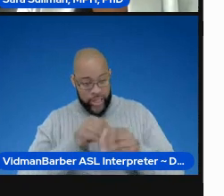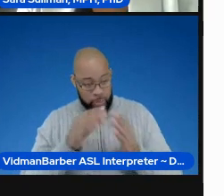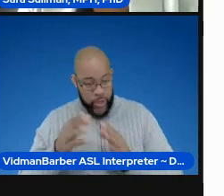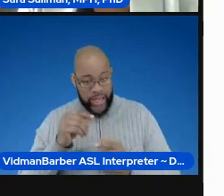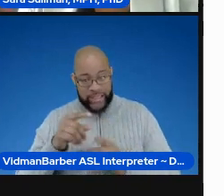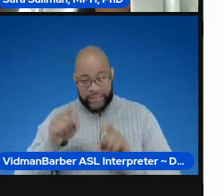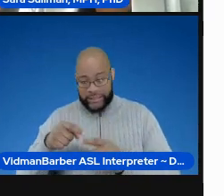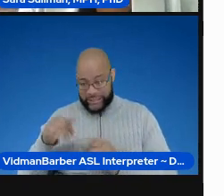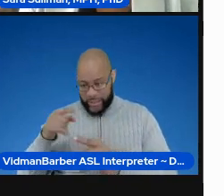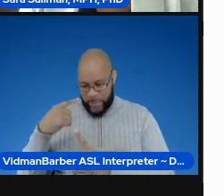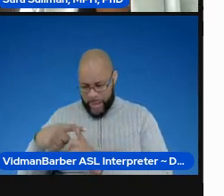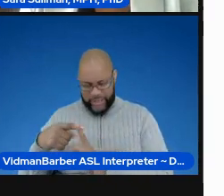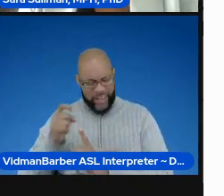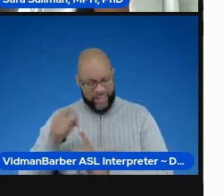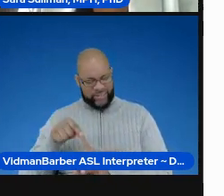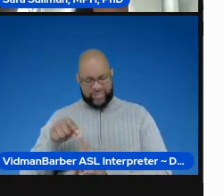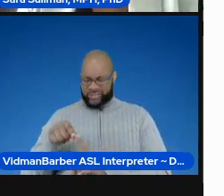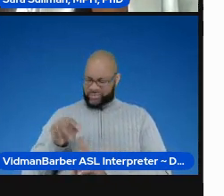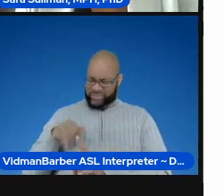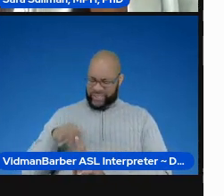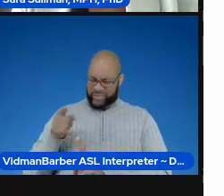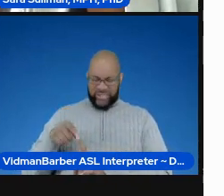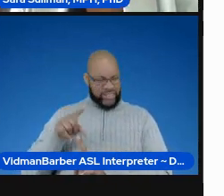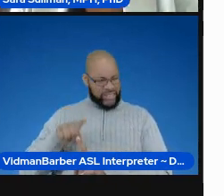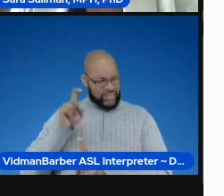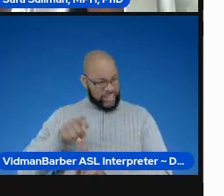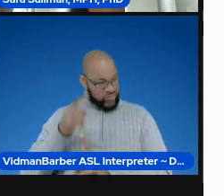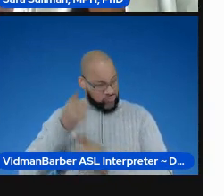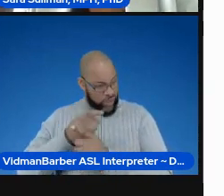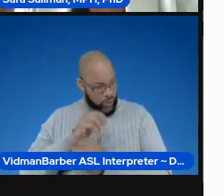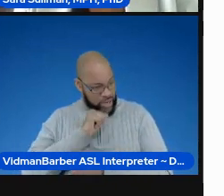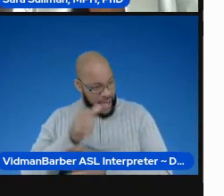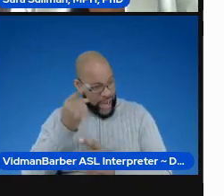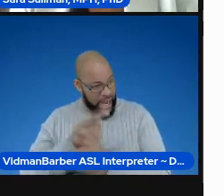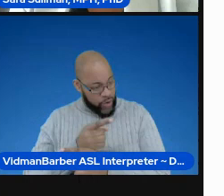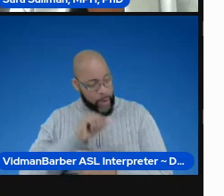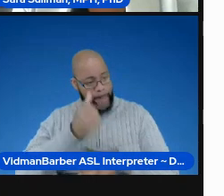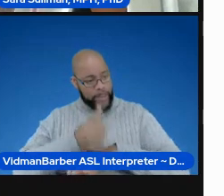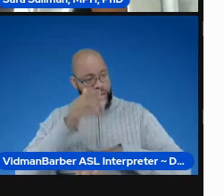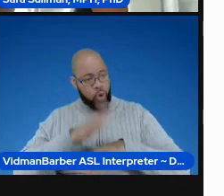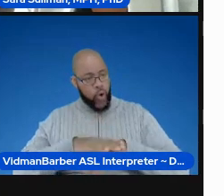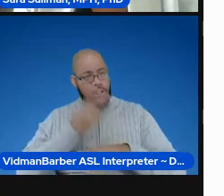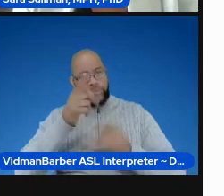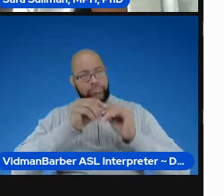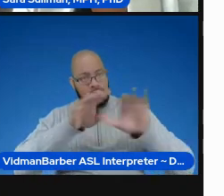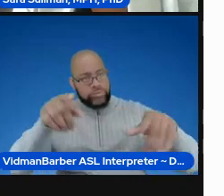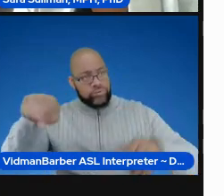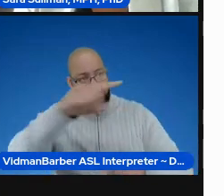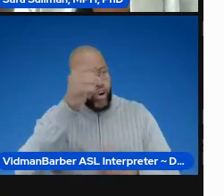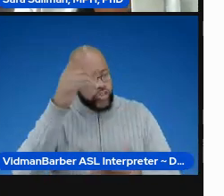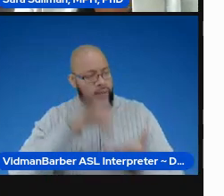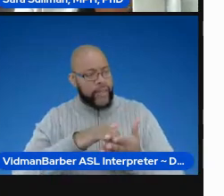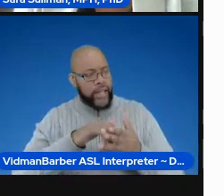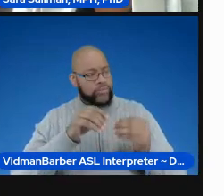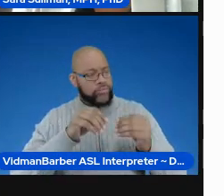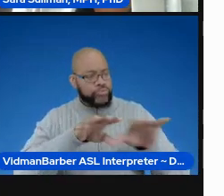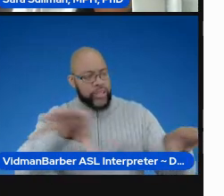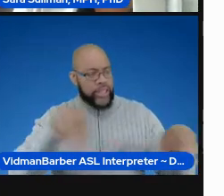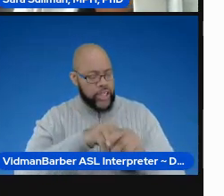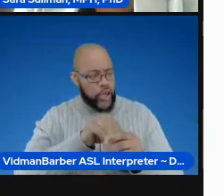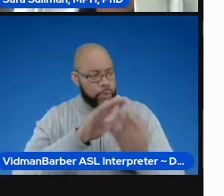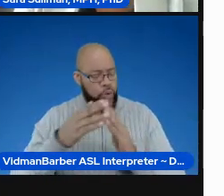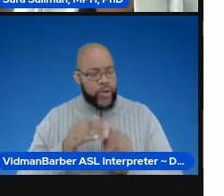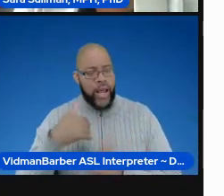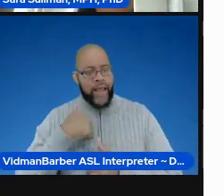test comes out positive, you have to question whether or not that test result is accurate based on the understanding of transmission in the community. And